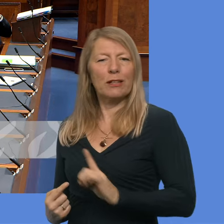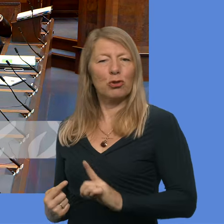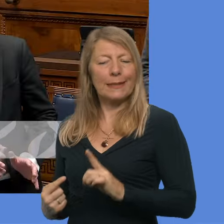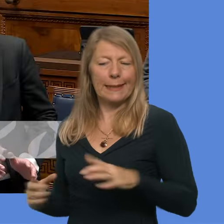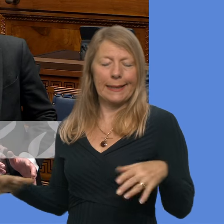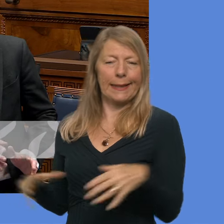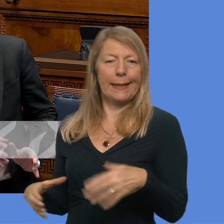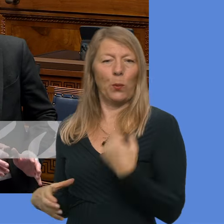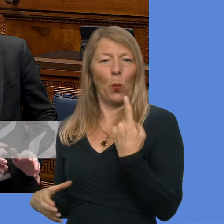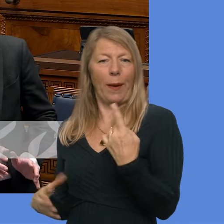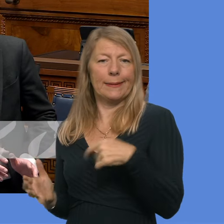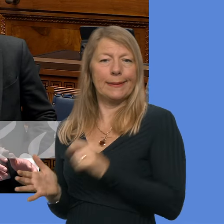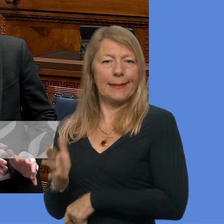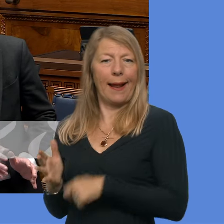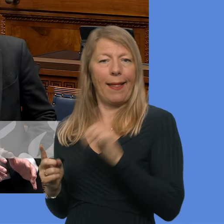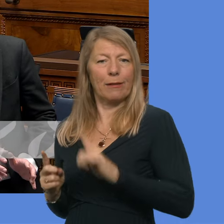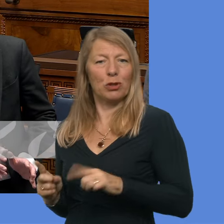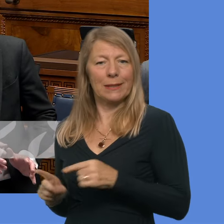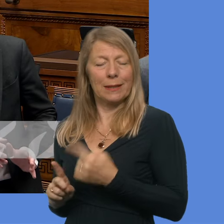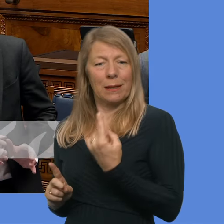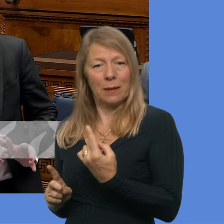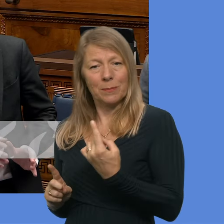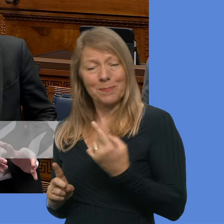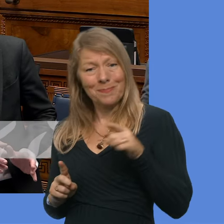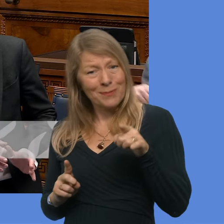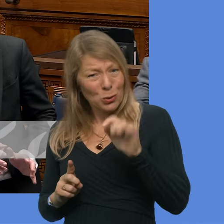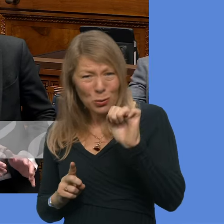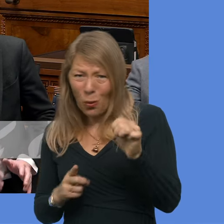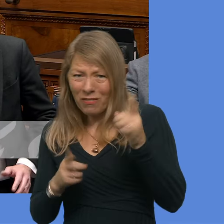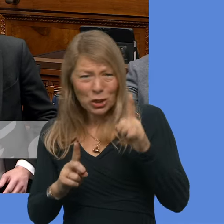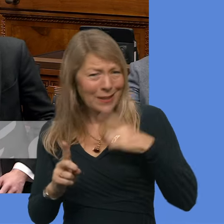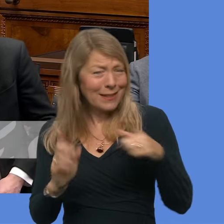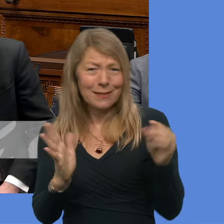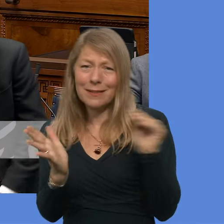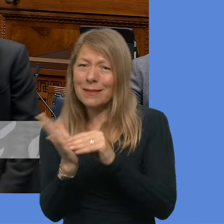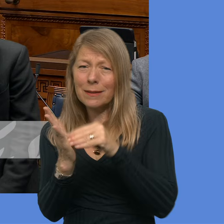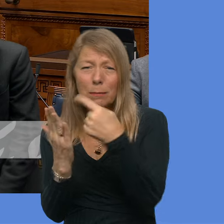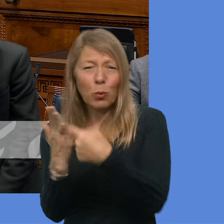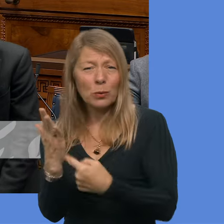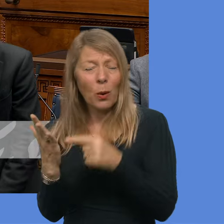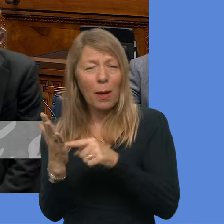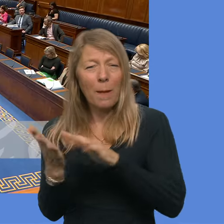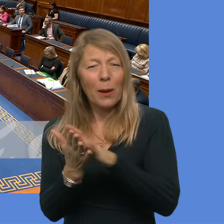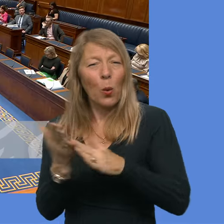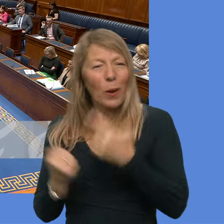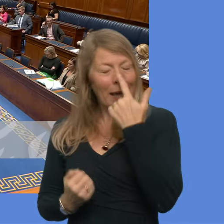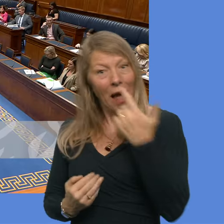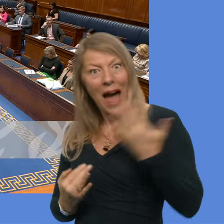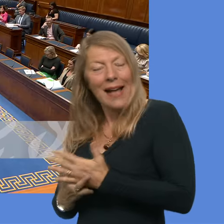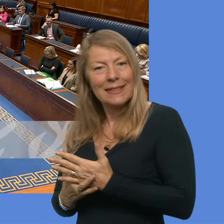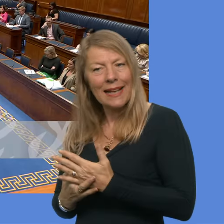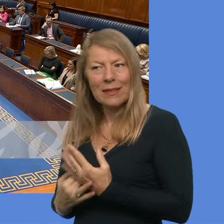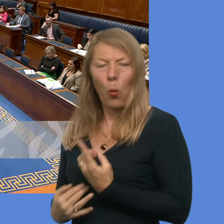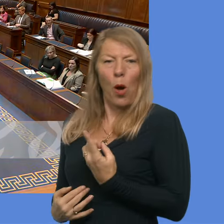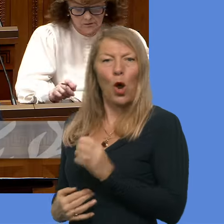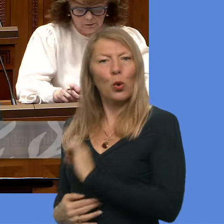your officials getting that added into the protocol so that we can benefit from our access to the single European market? Minister. Well,